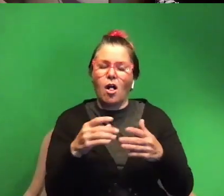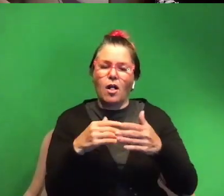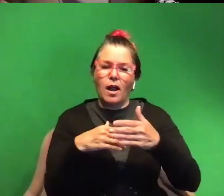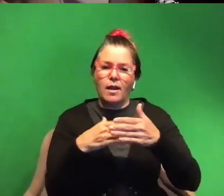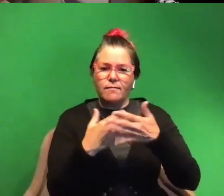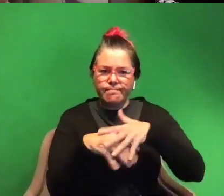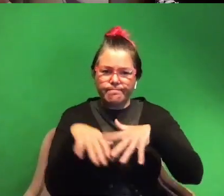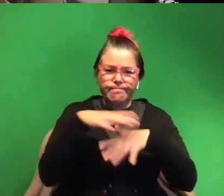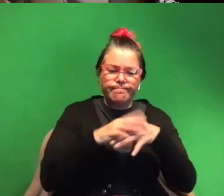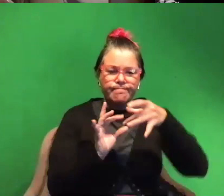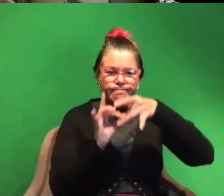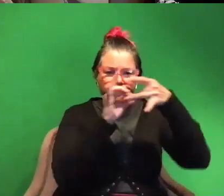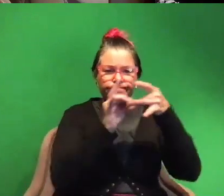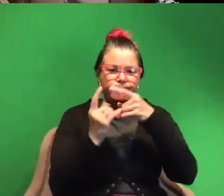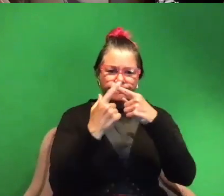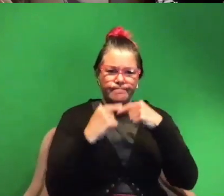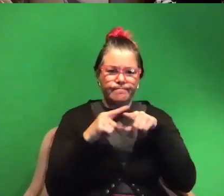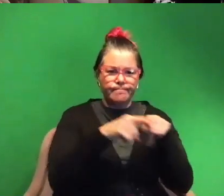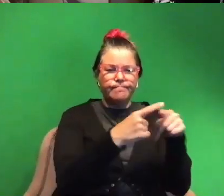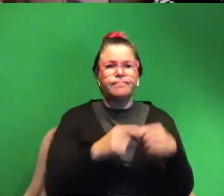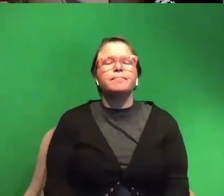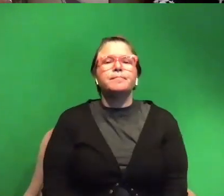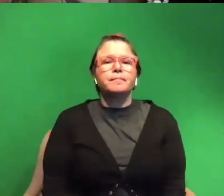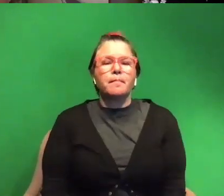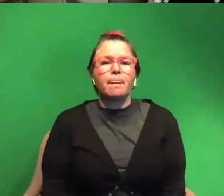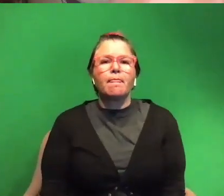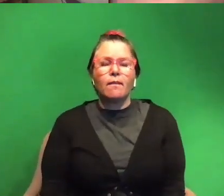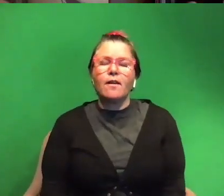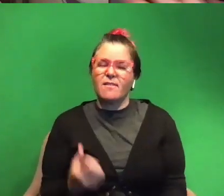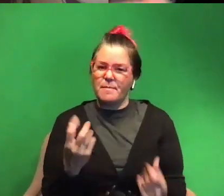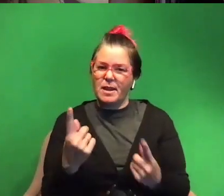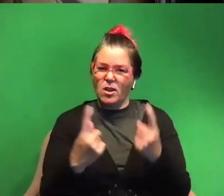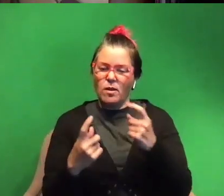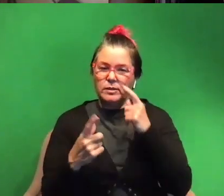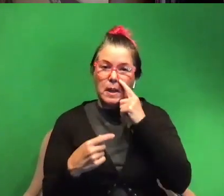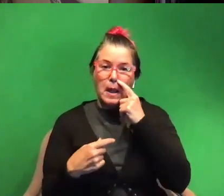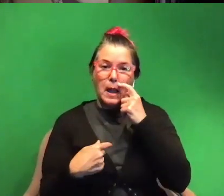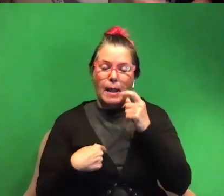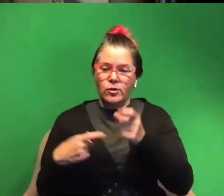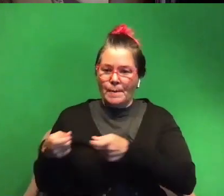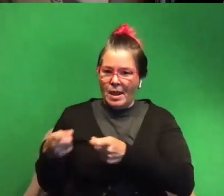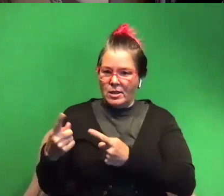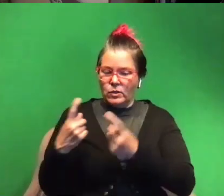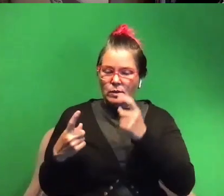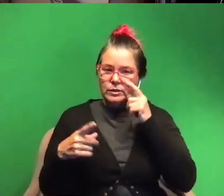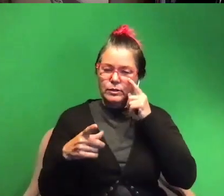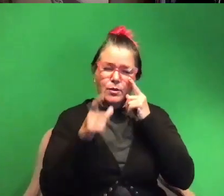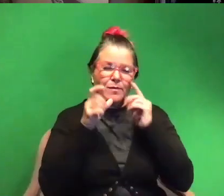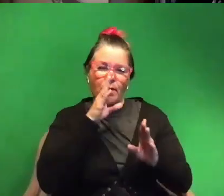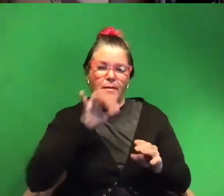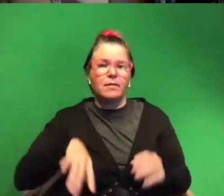with each other. Yeah, I think we're getting a lot of questions, so I'm managing the question box, so you don't have to worry about